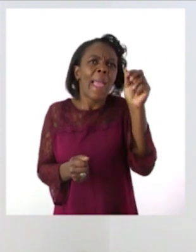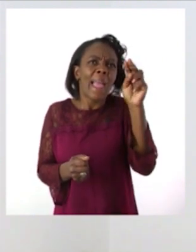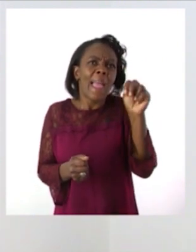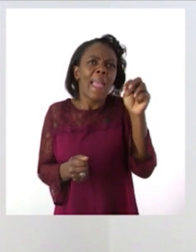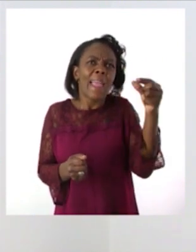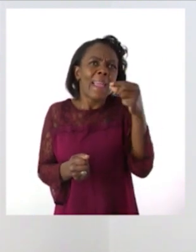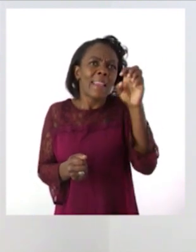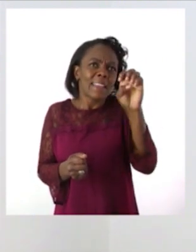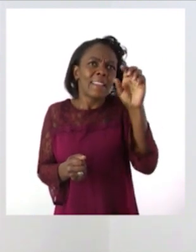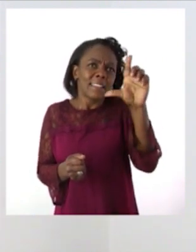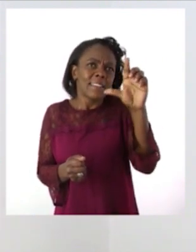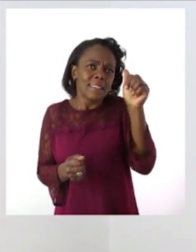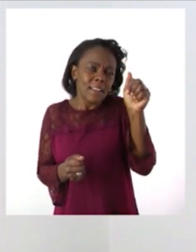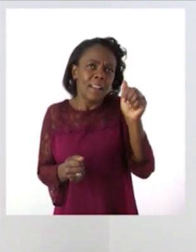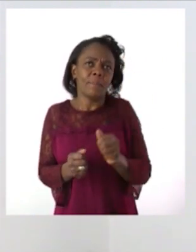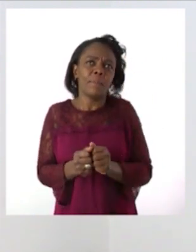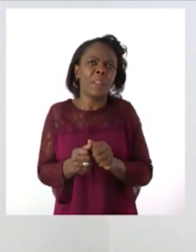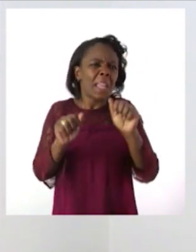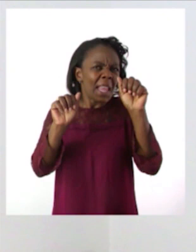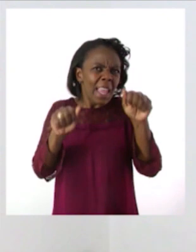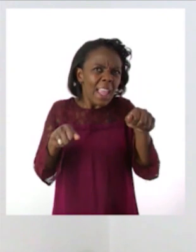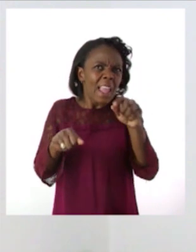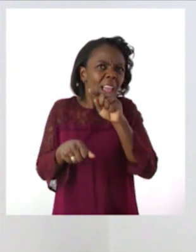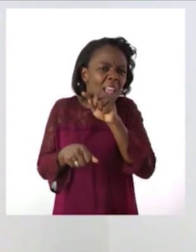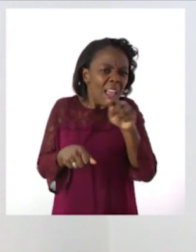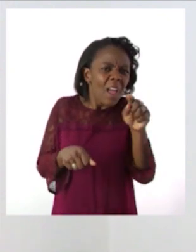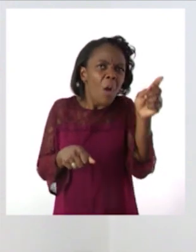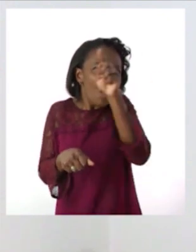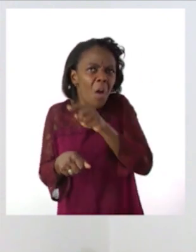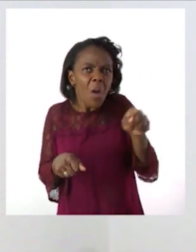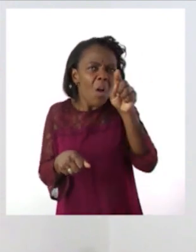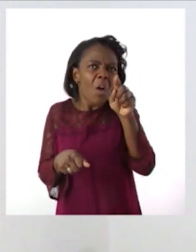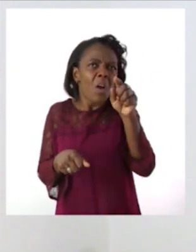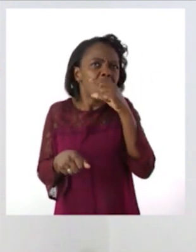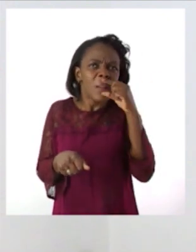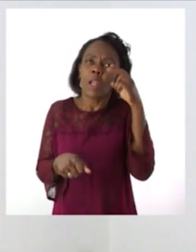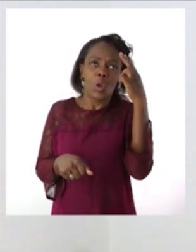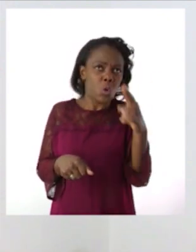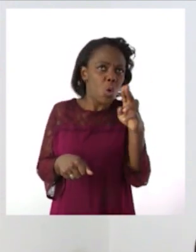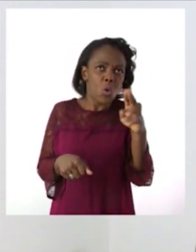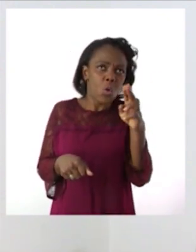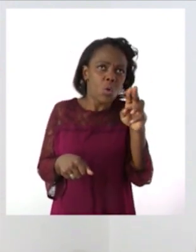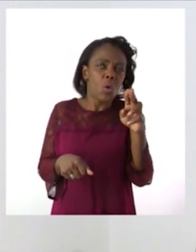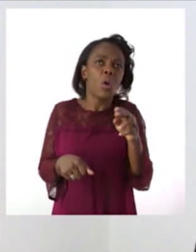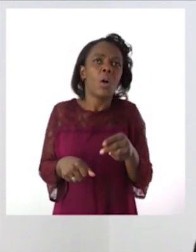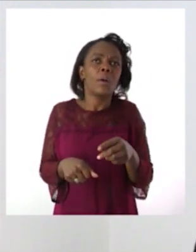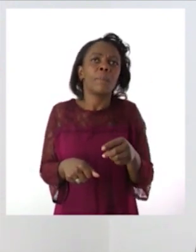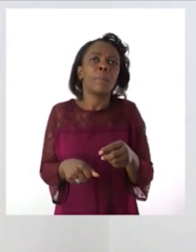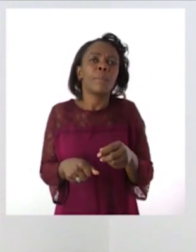No. Because Angela is a name of a person. We want to replace the name. Are we together?